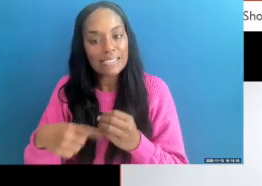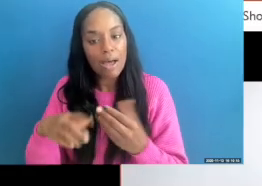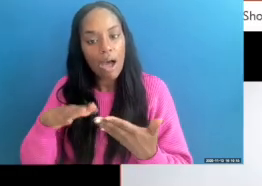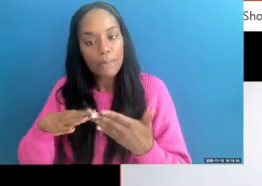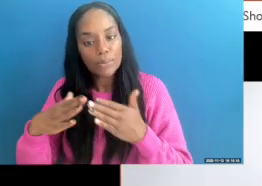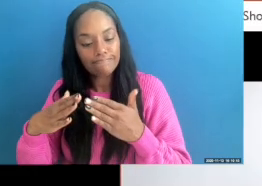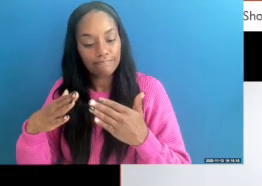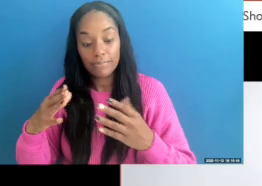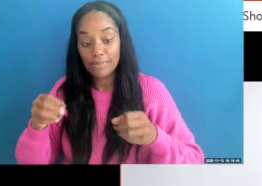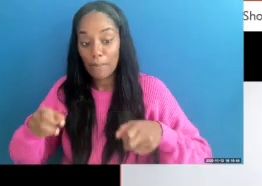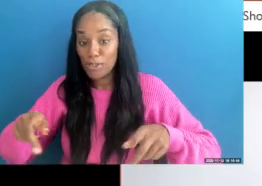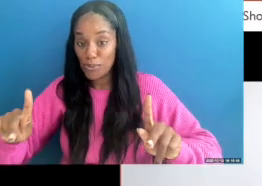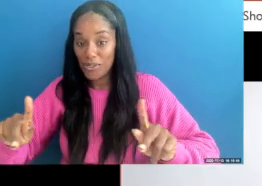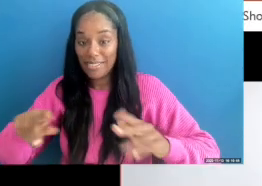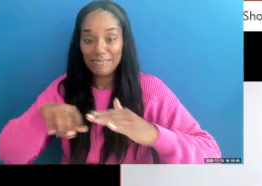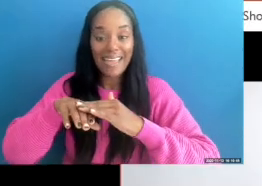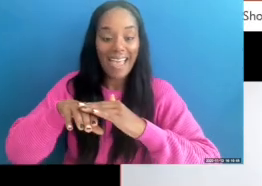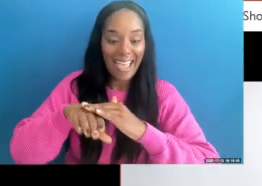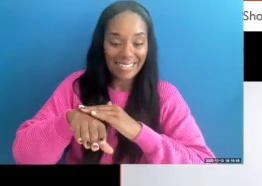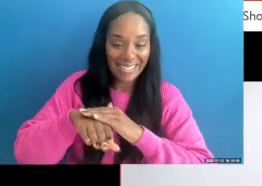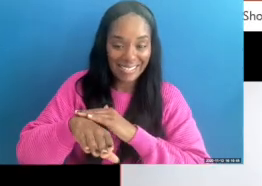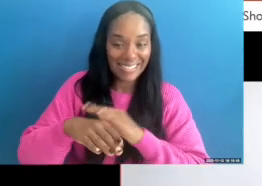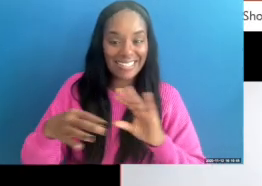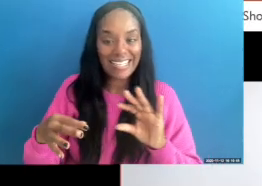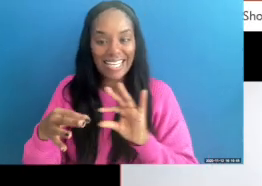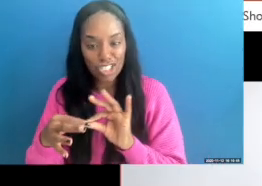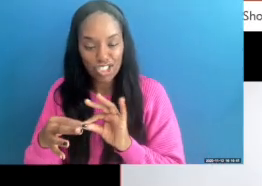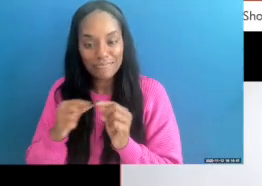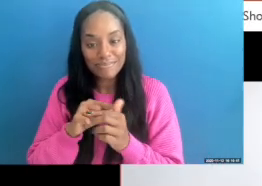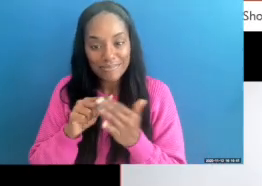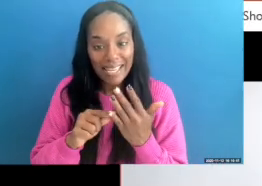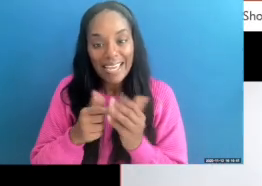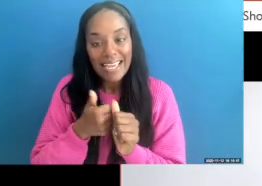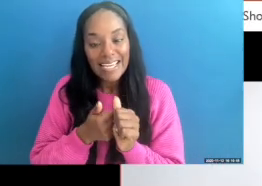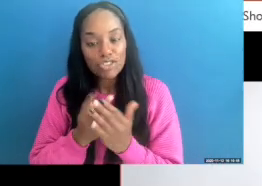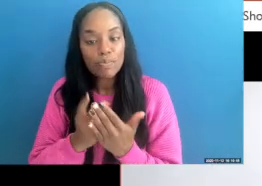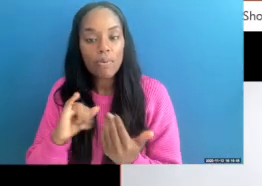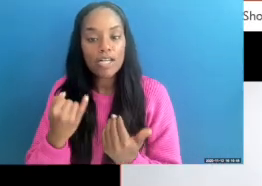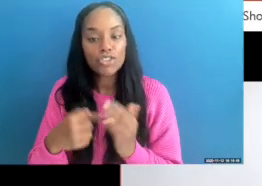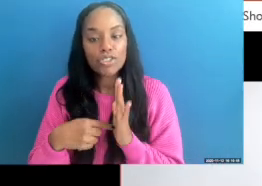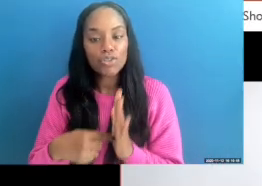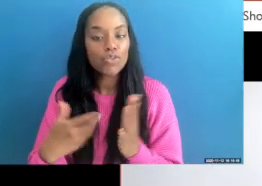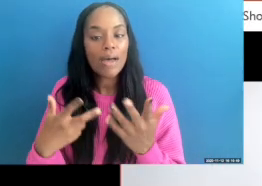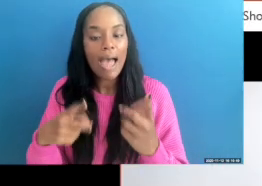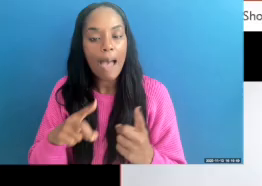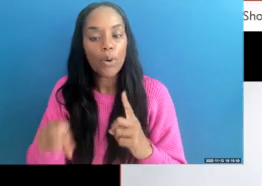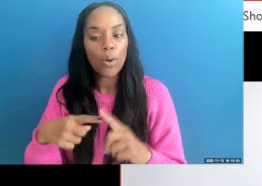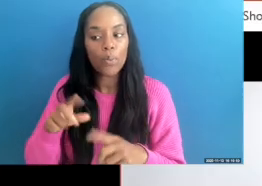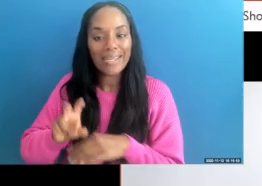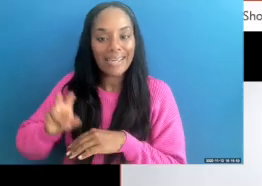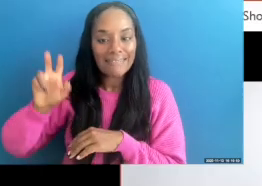access, and connection. Each of these projects reflects what happens when we invest